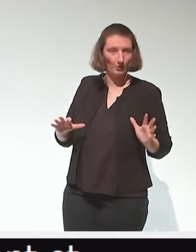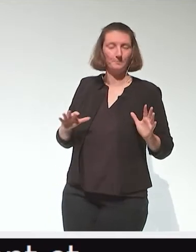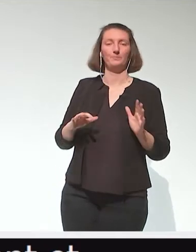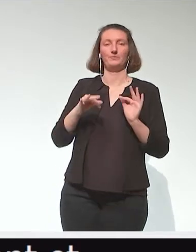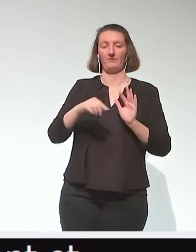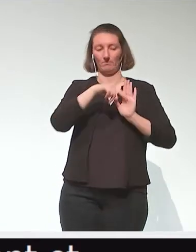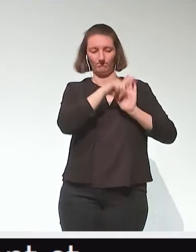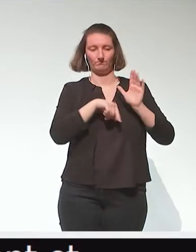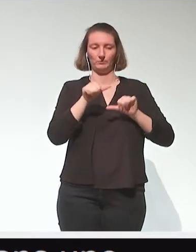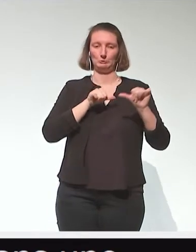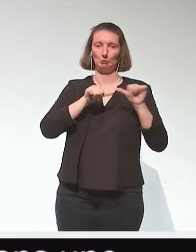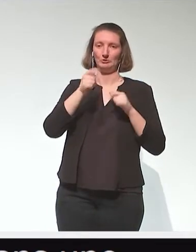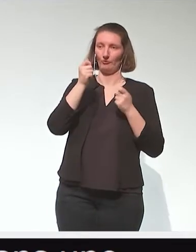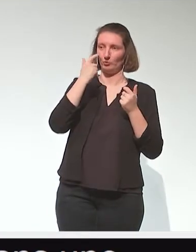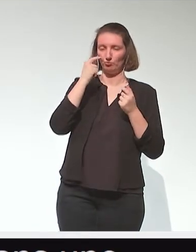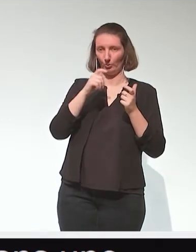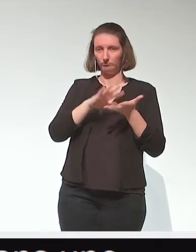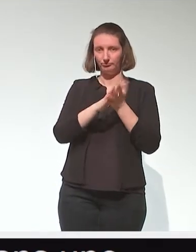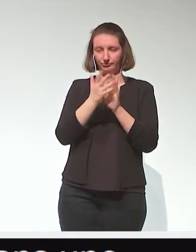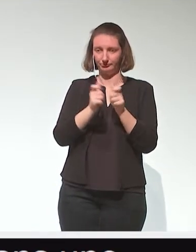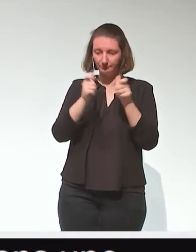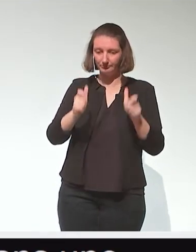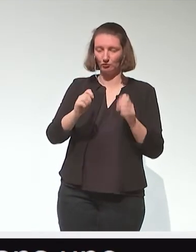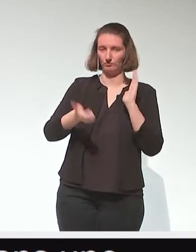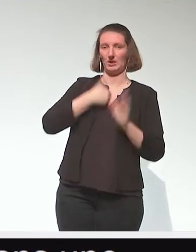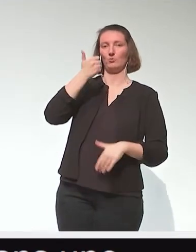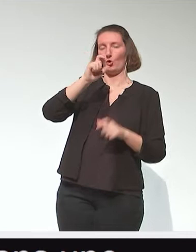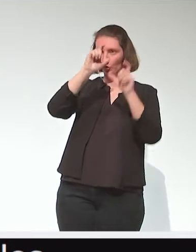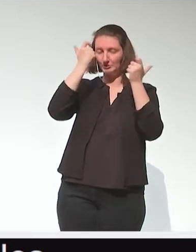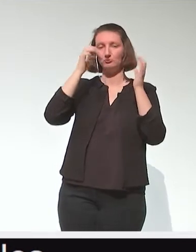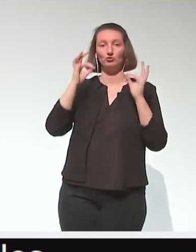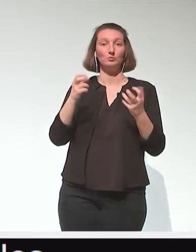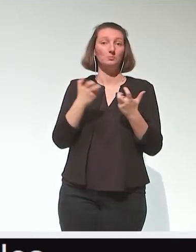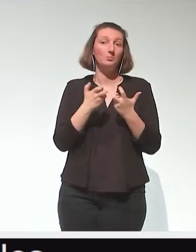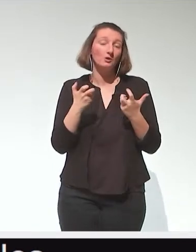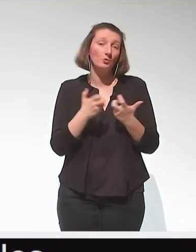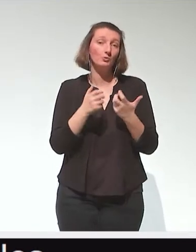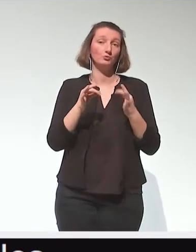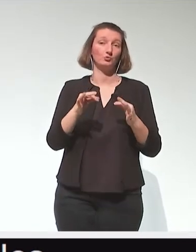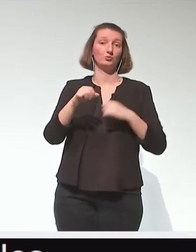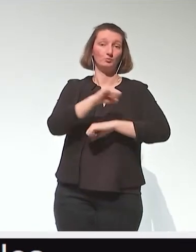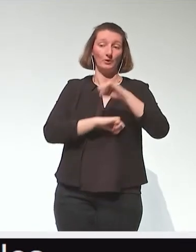to making it easier financially to enjoy an independent status.